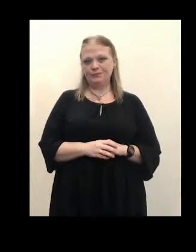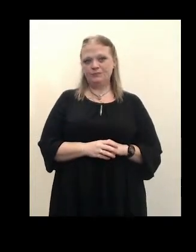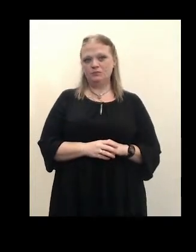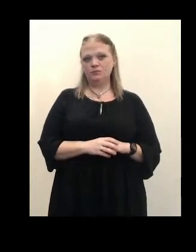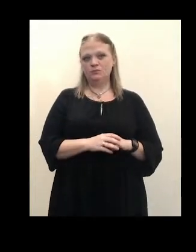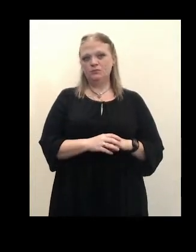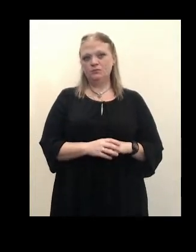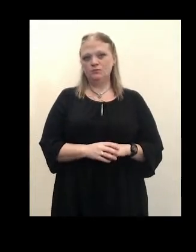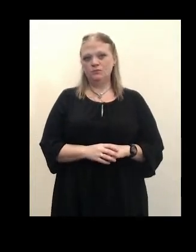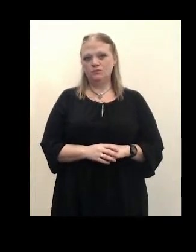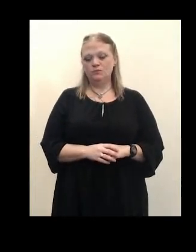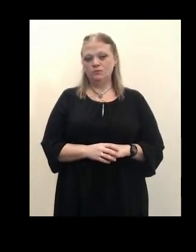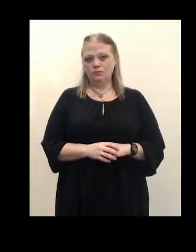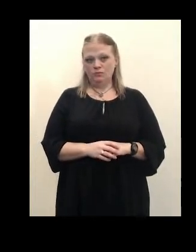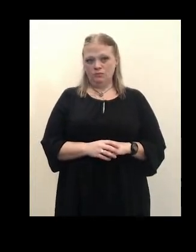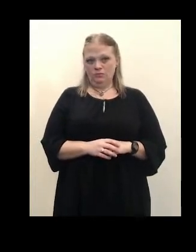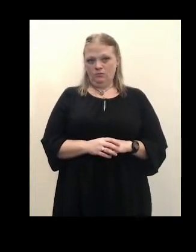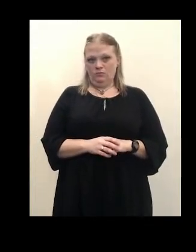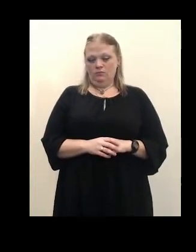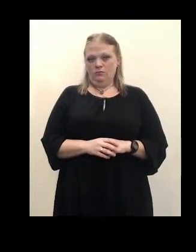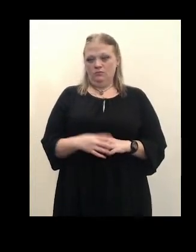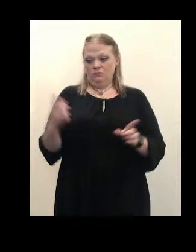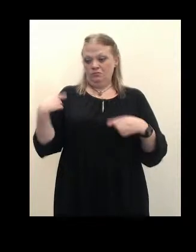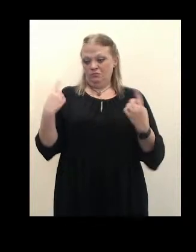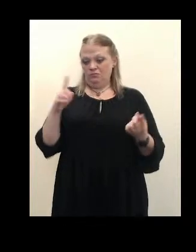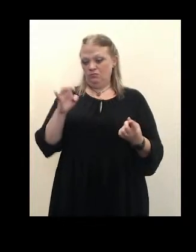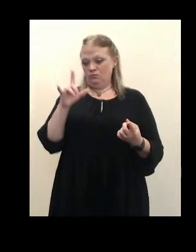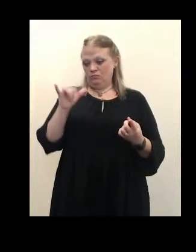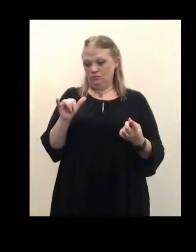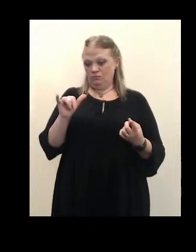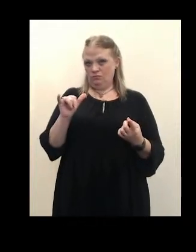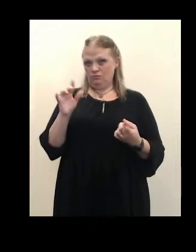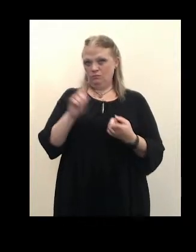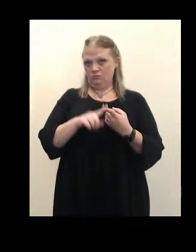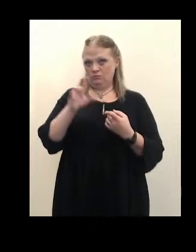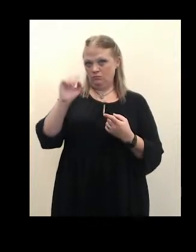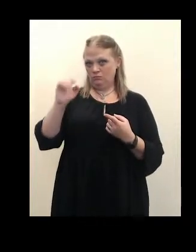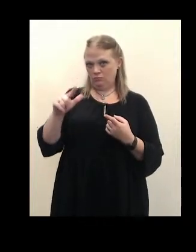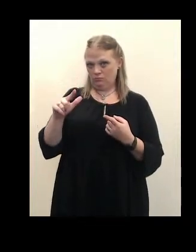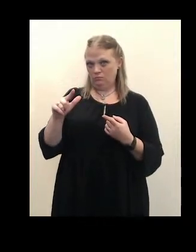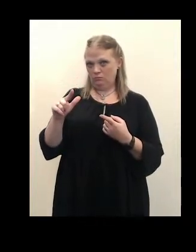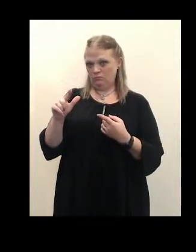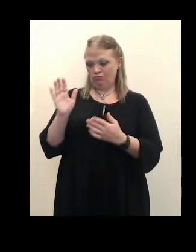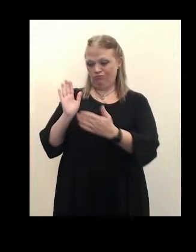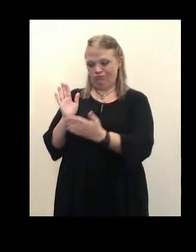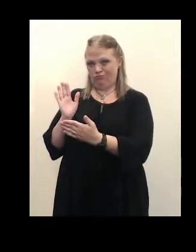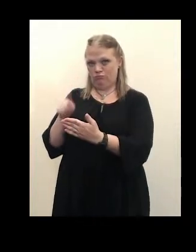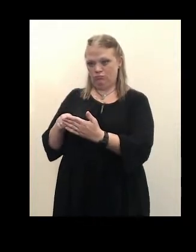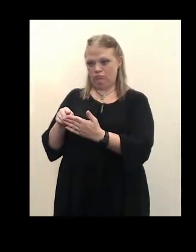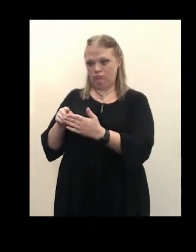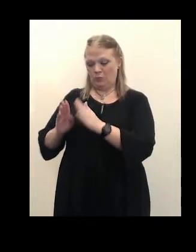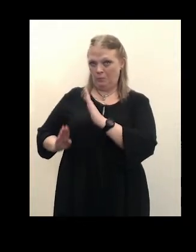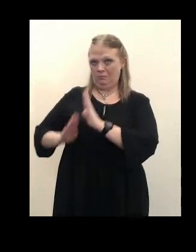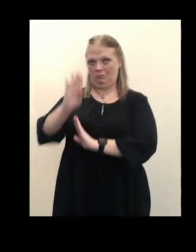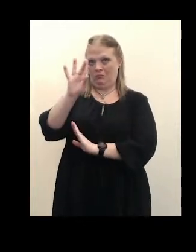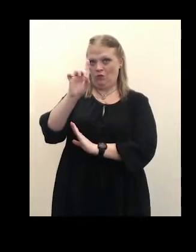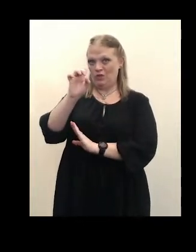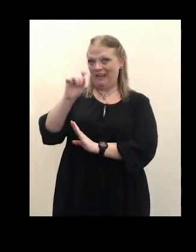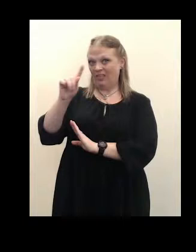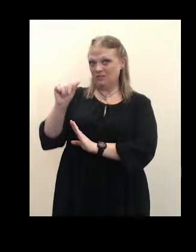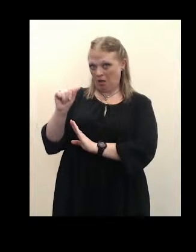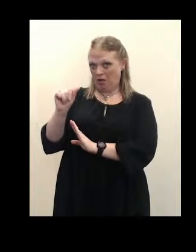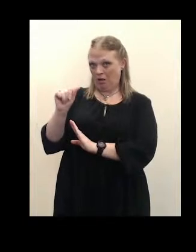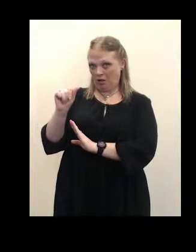data between July and August, when we were seeing a spike in our Delta cases,